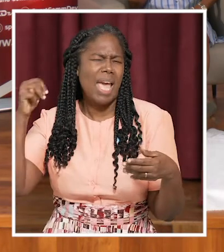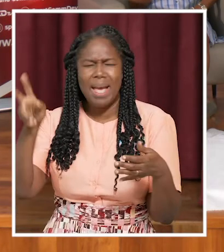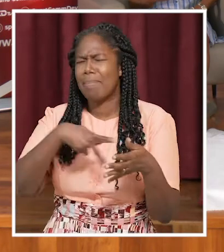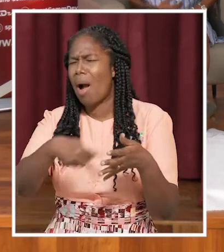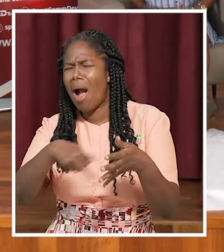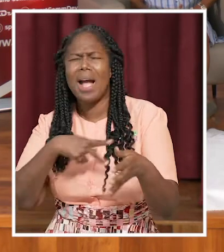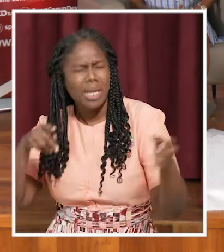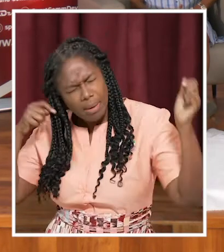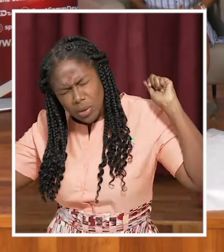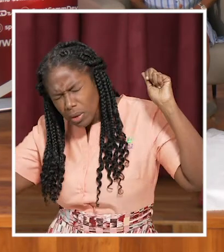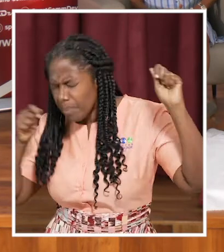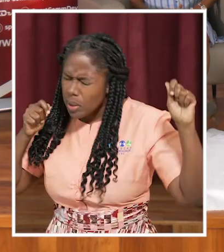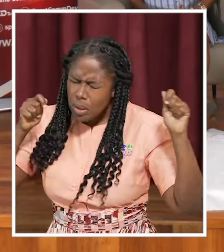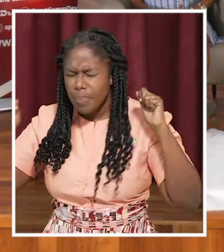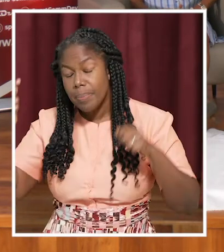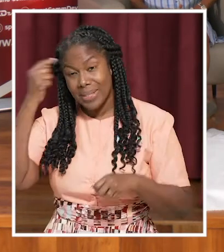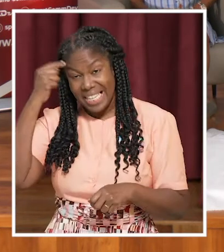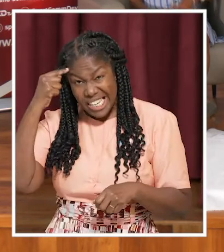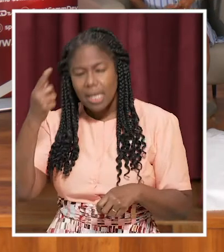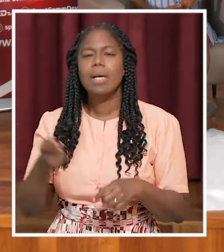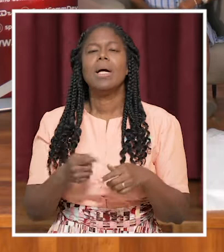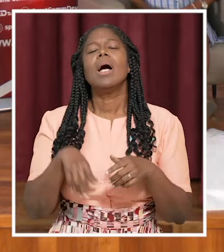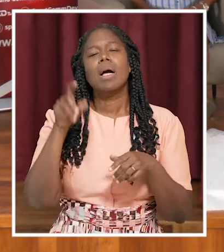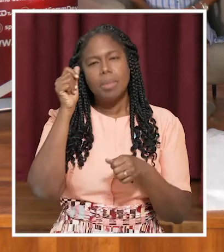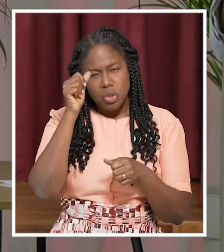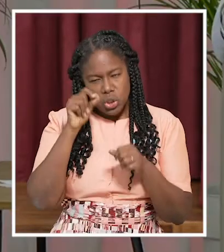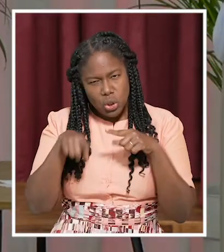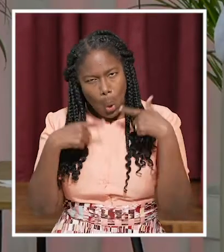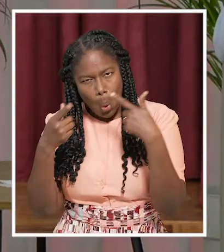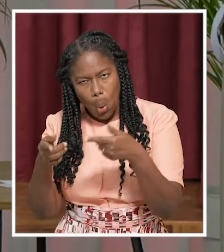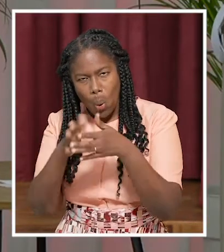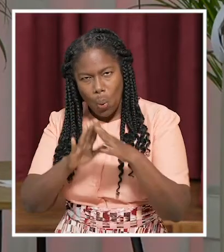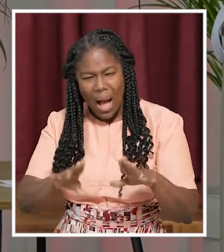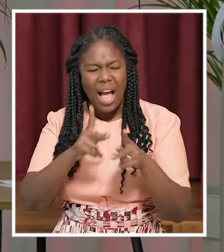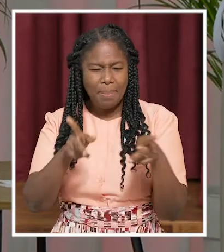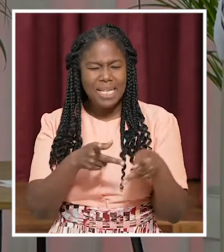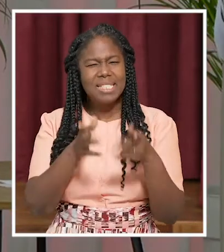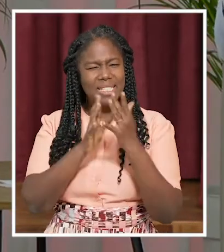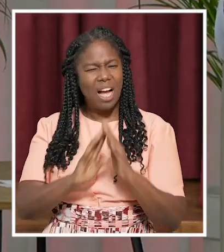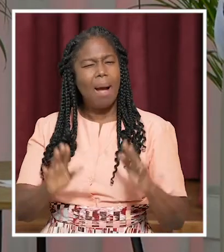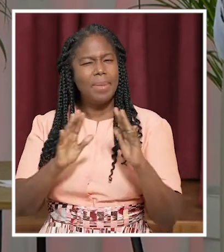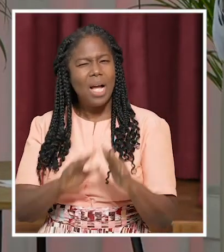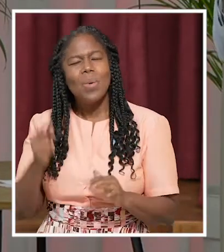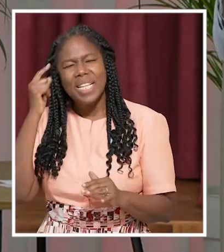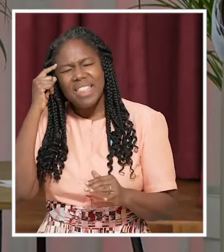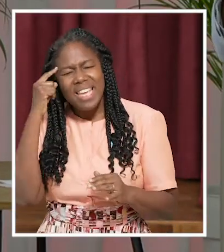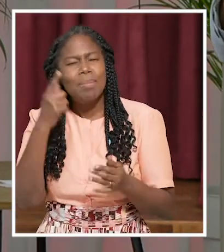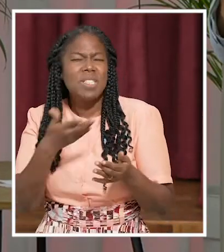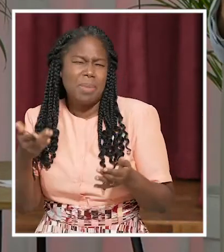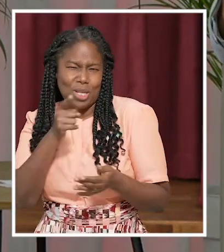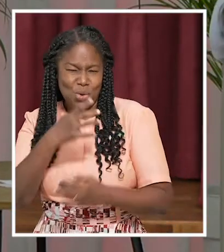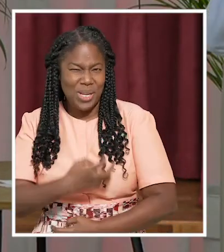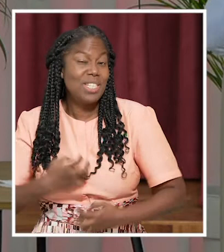have to teach them how to do it. Right, because I remember I was just in a calm state. It wasn't I was in a panic